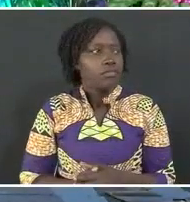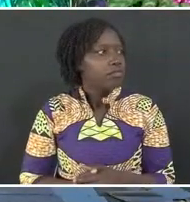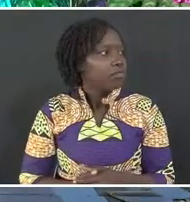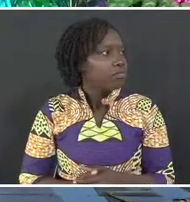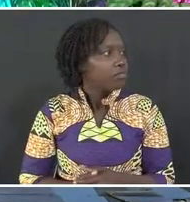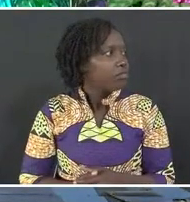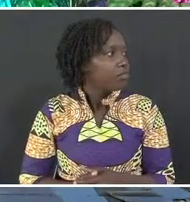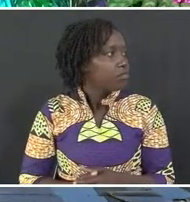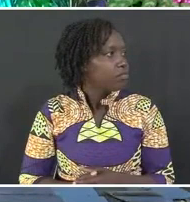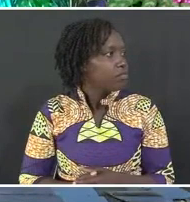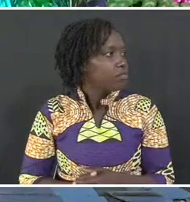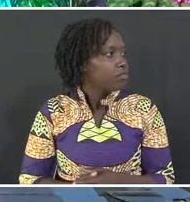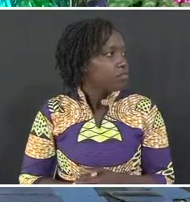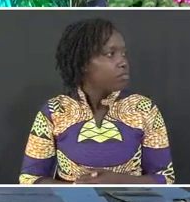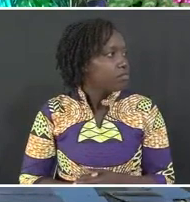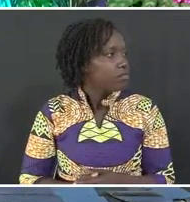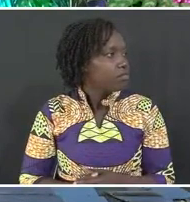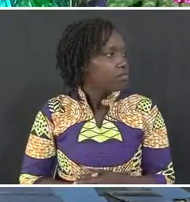after December?